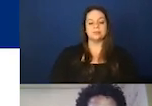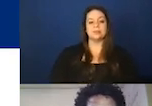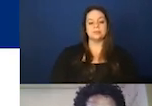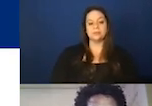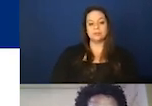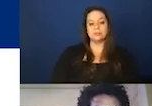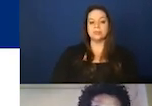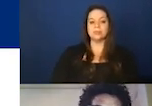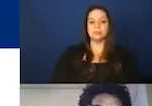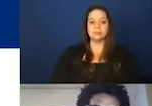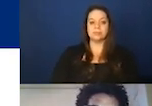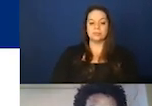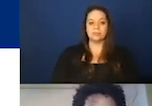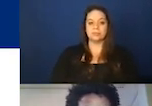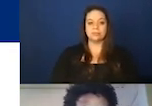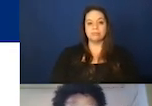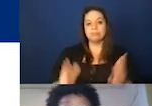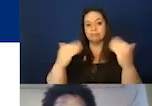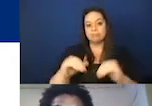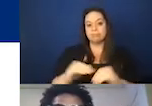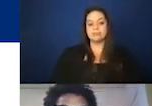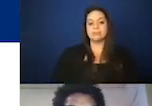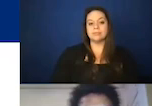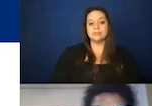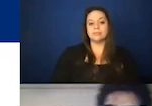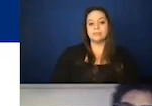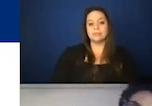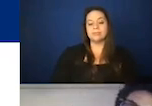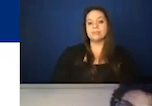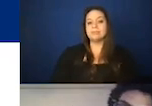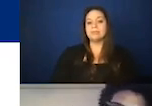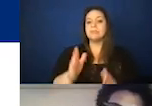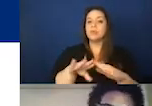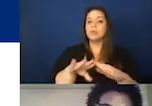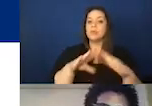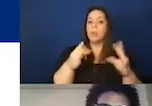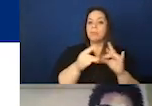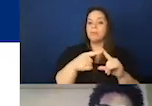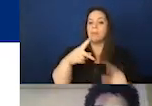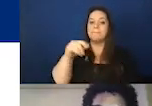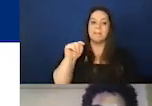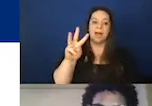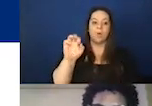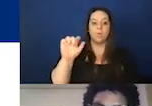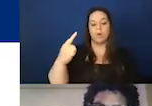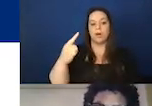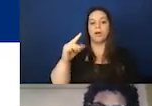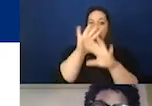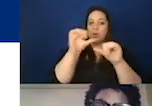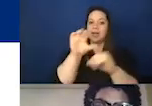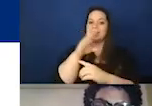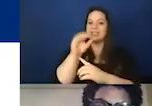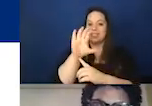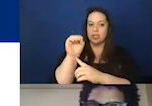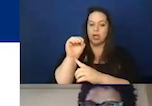So next slide, please. Now we will have opening remarks from Pat Long, the President and CEO of